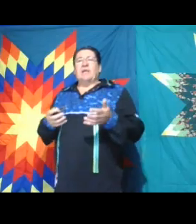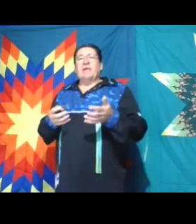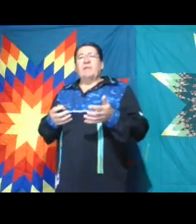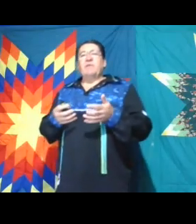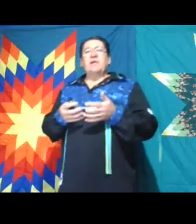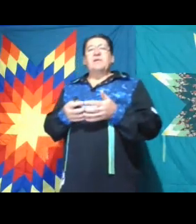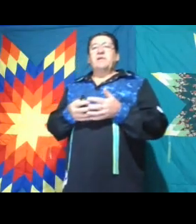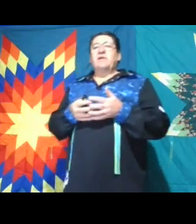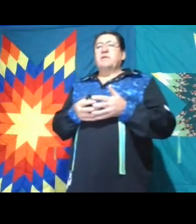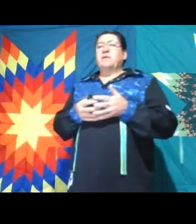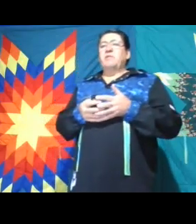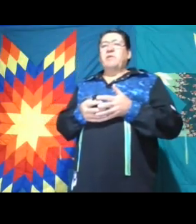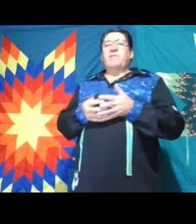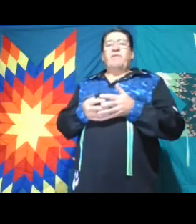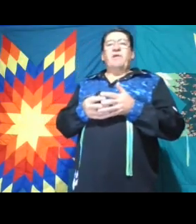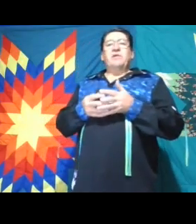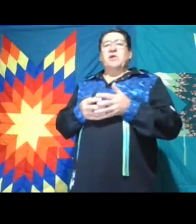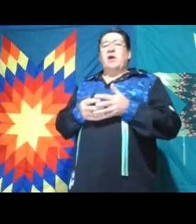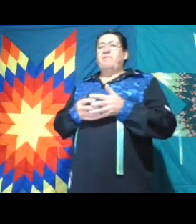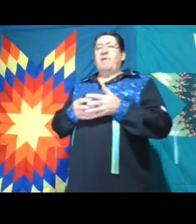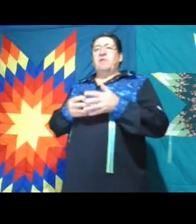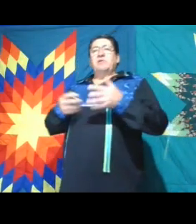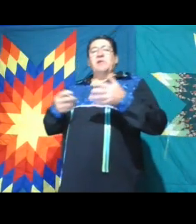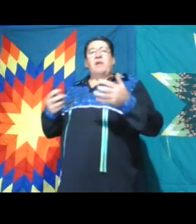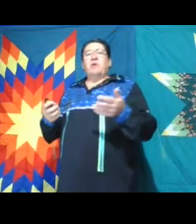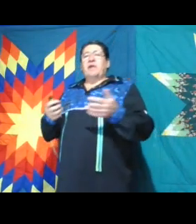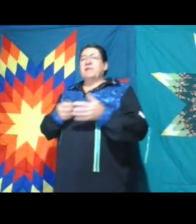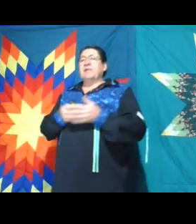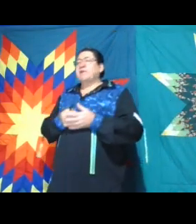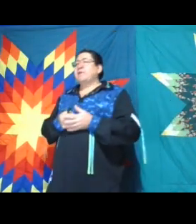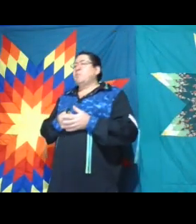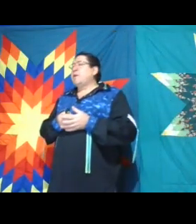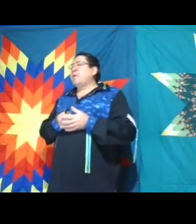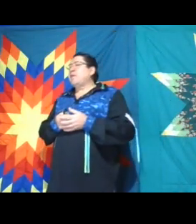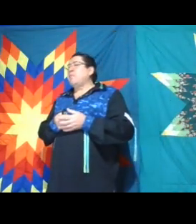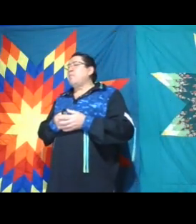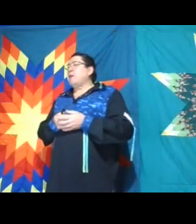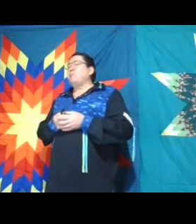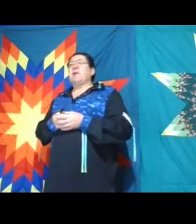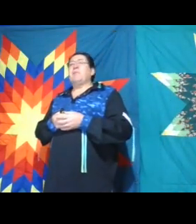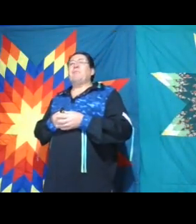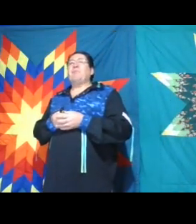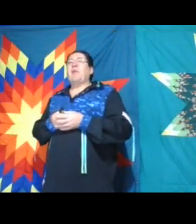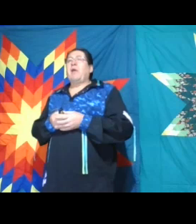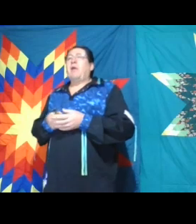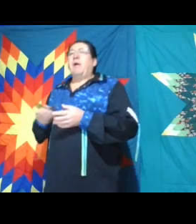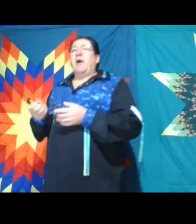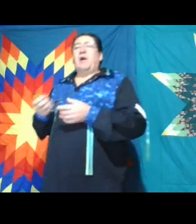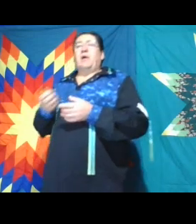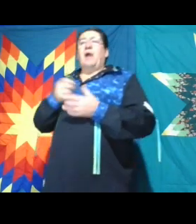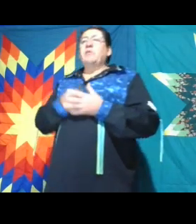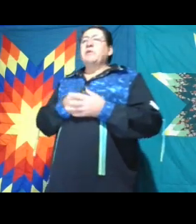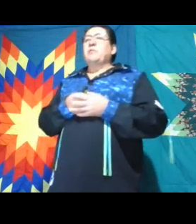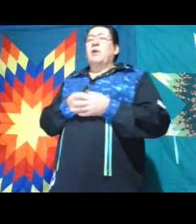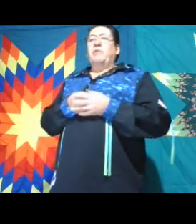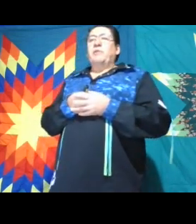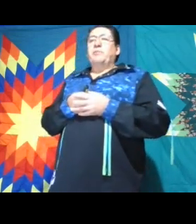online activities such as career fairs, job fairs, networking sessions, whatever that may be.